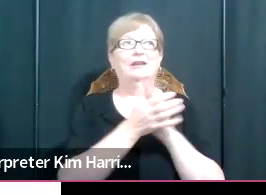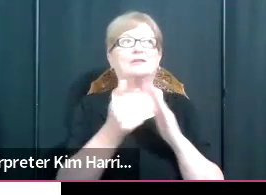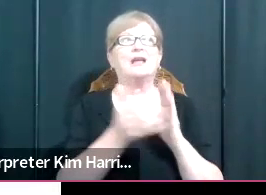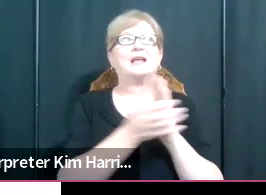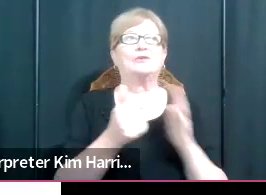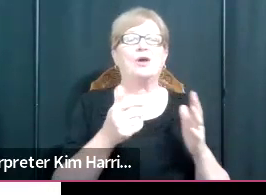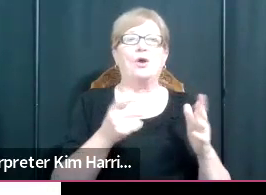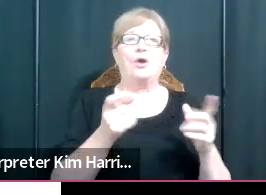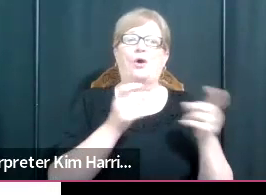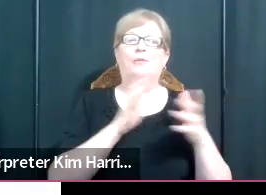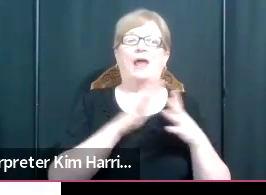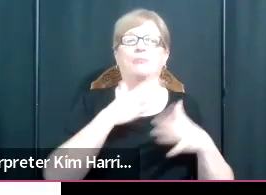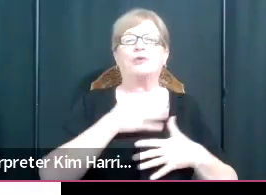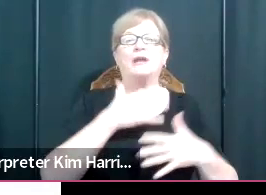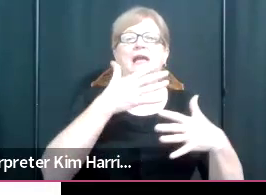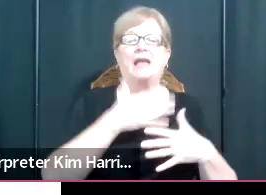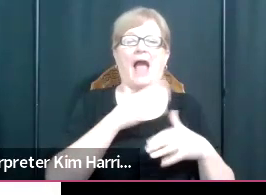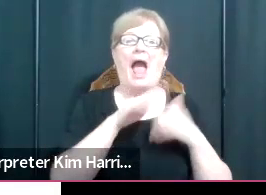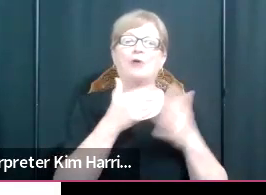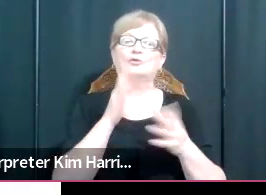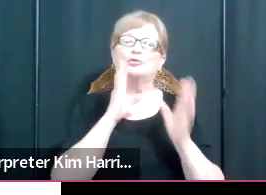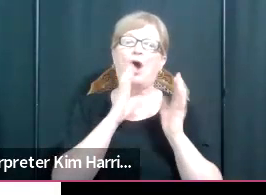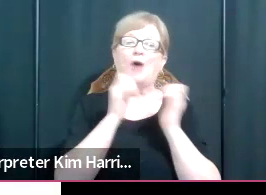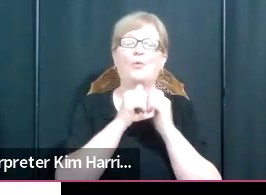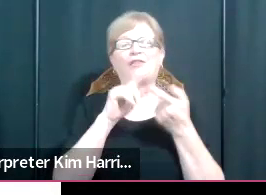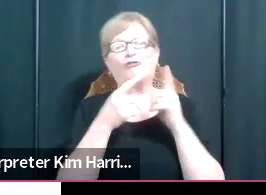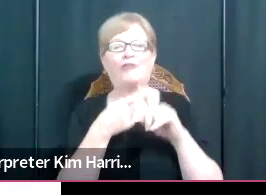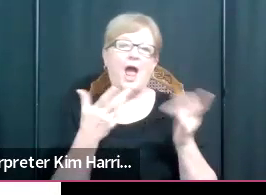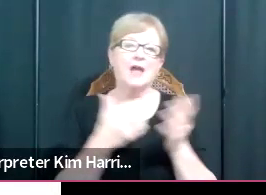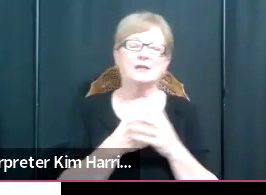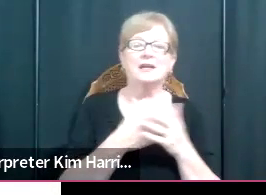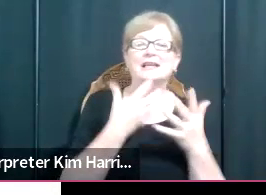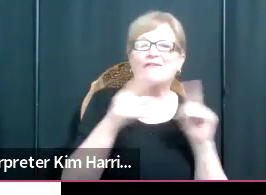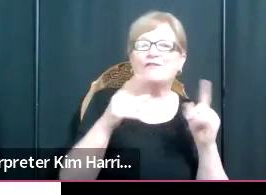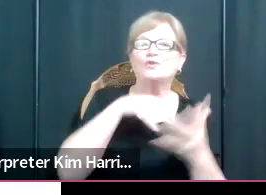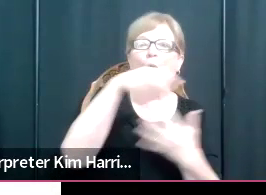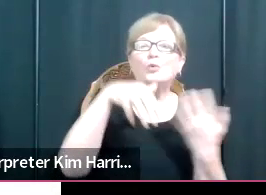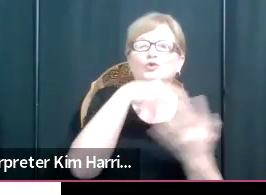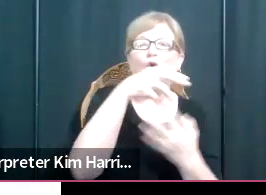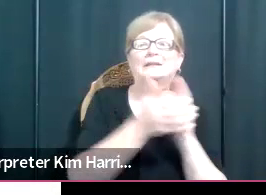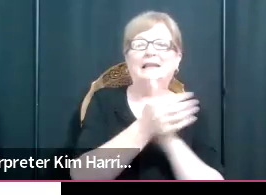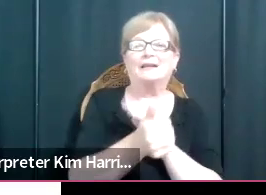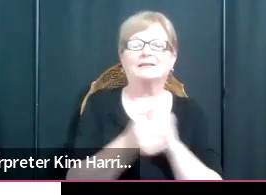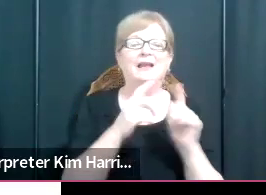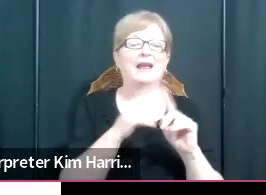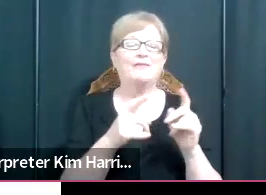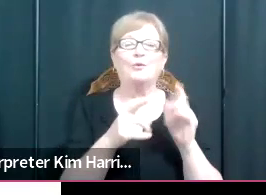even, how to talk to a friend and build those social skills. It'll give you sample questions